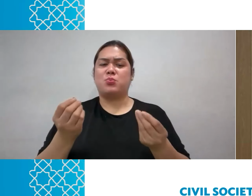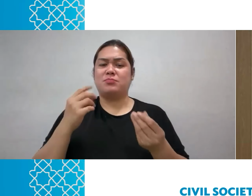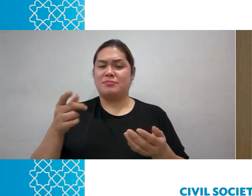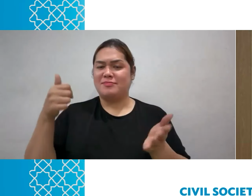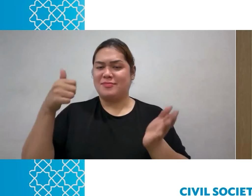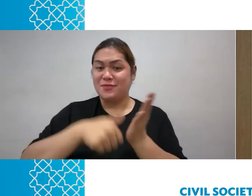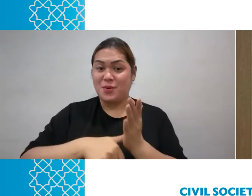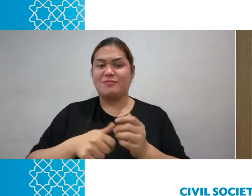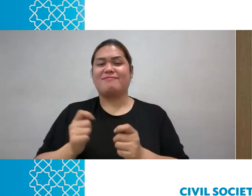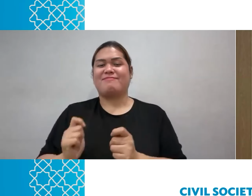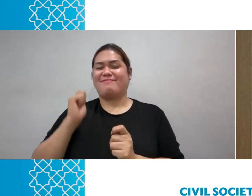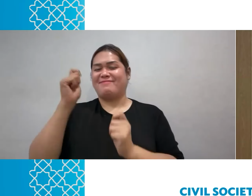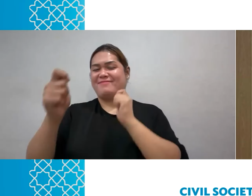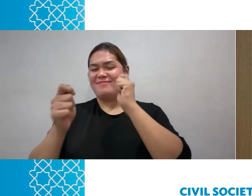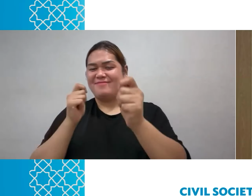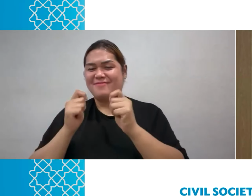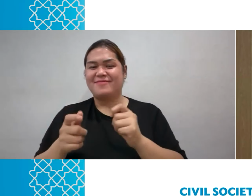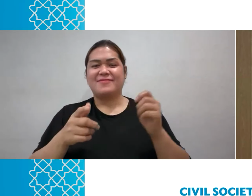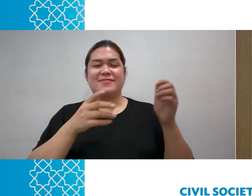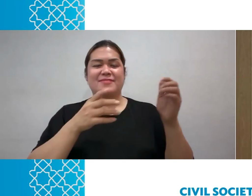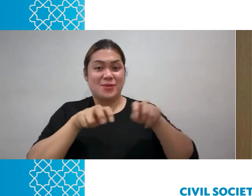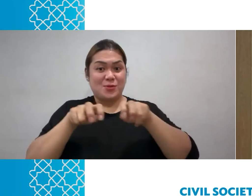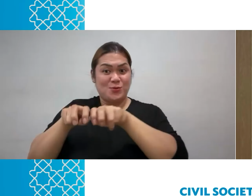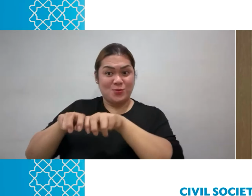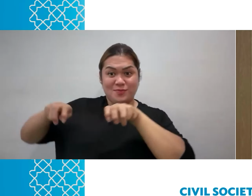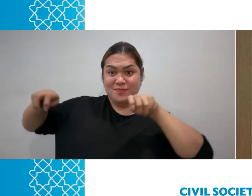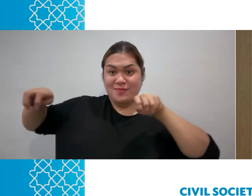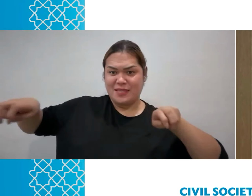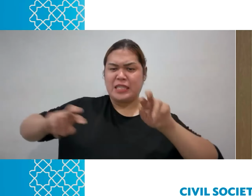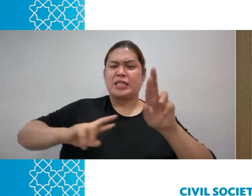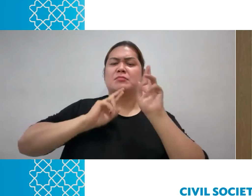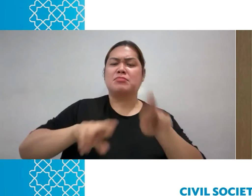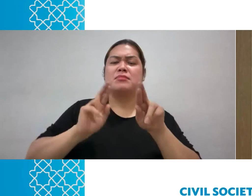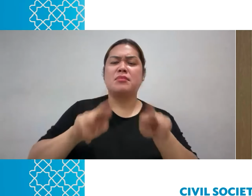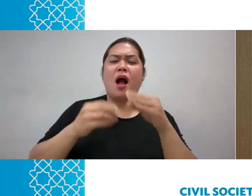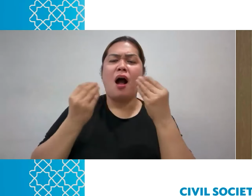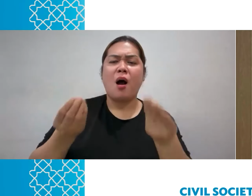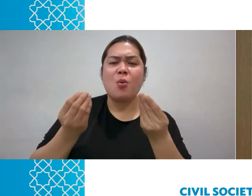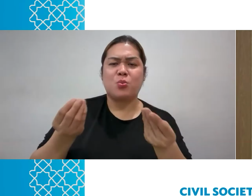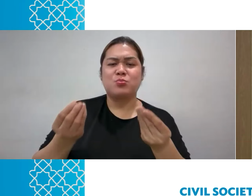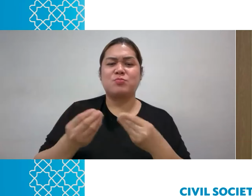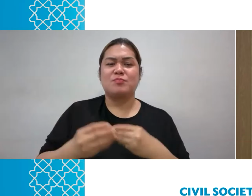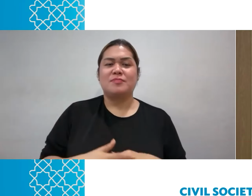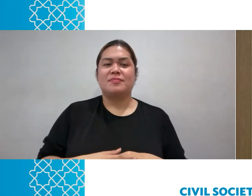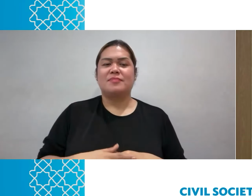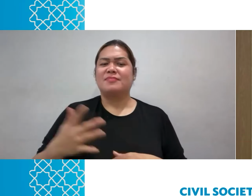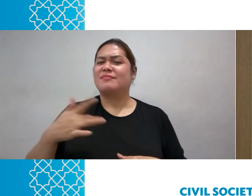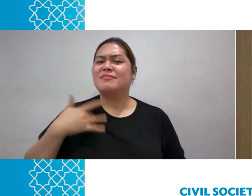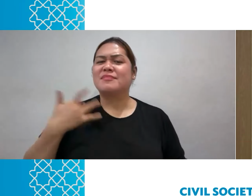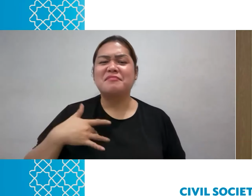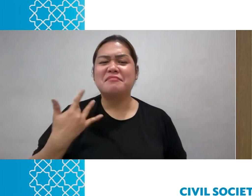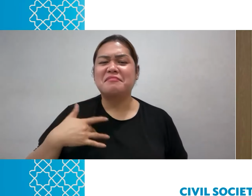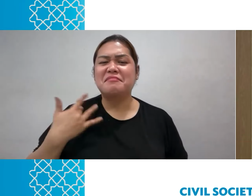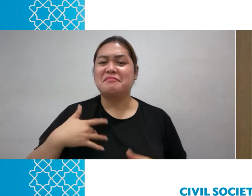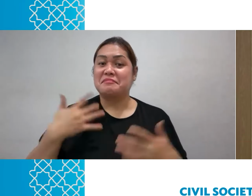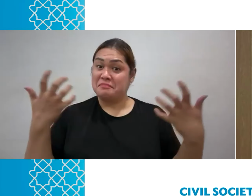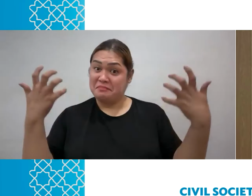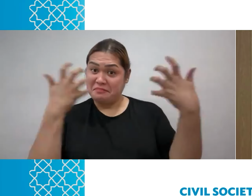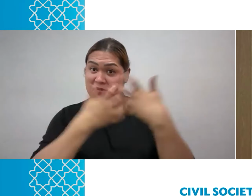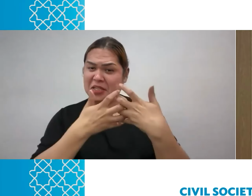our panel will respond to how the mood of the room is feeling, if it matches with their own experience or